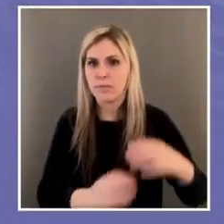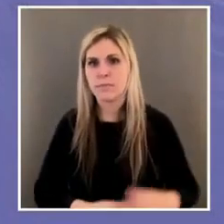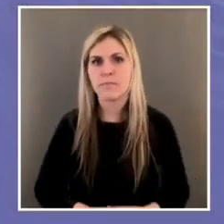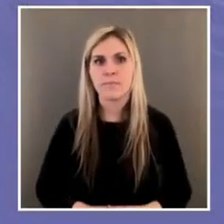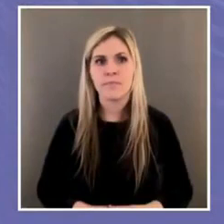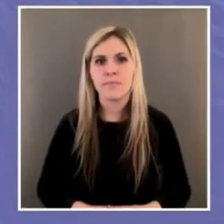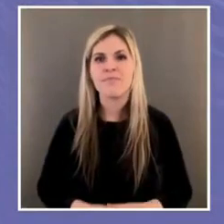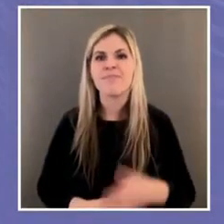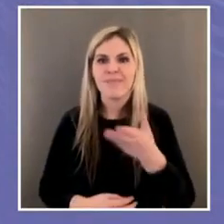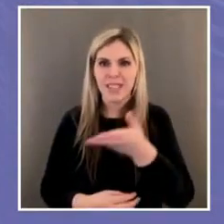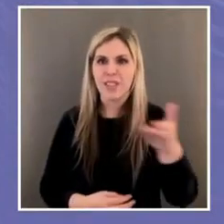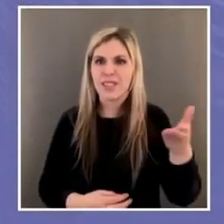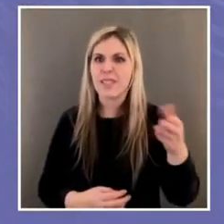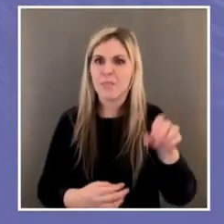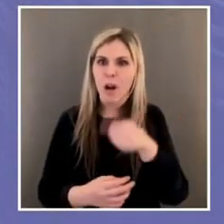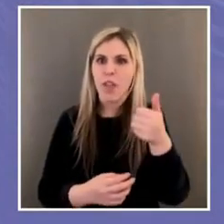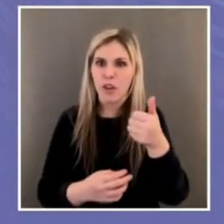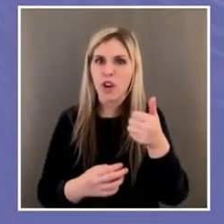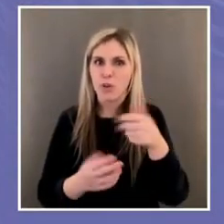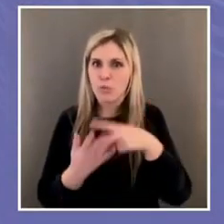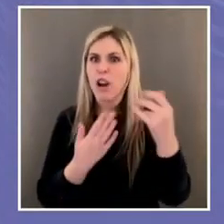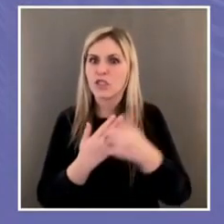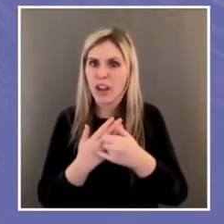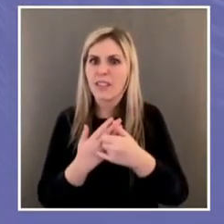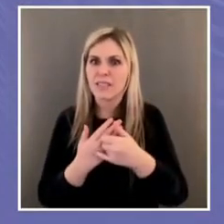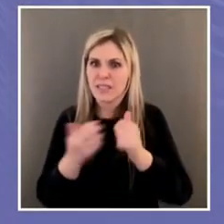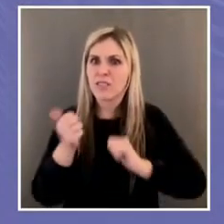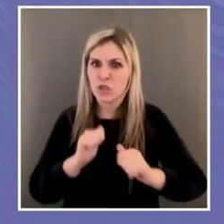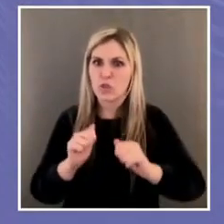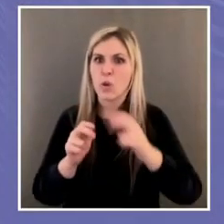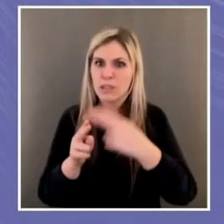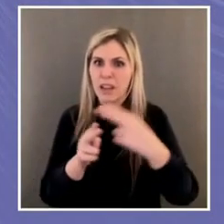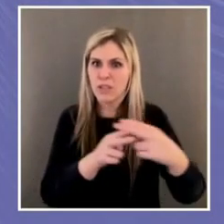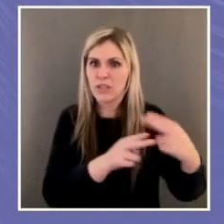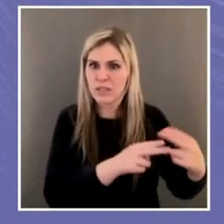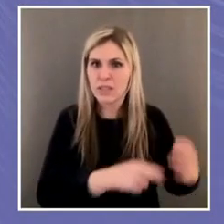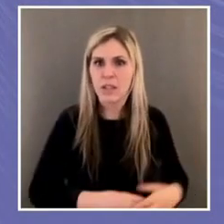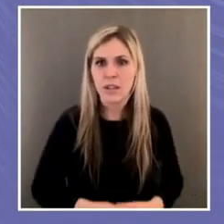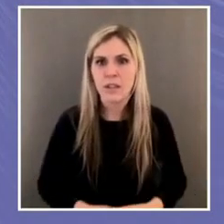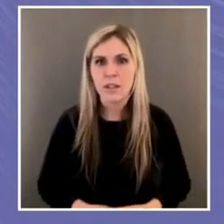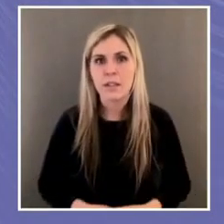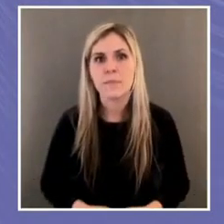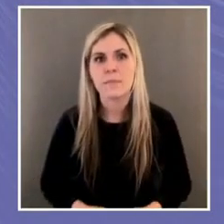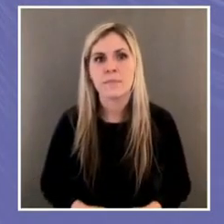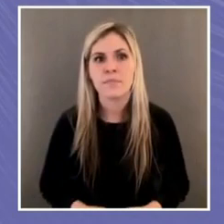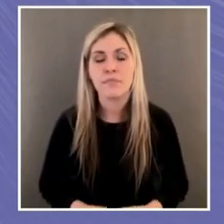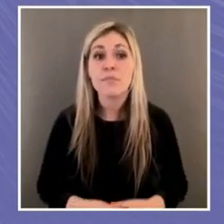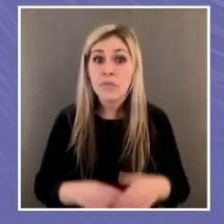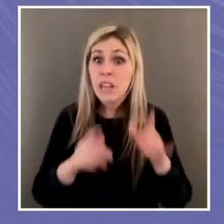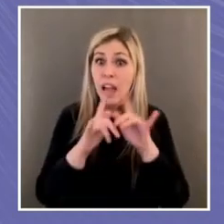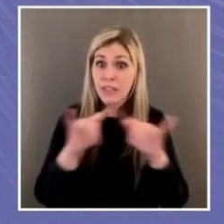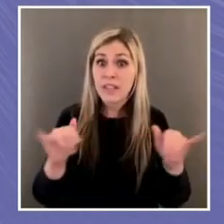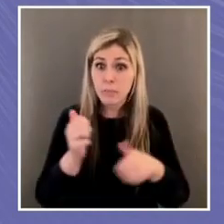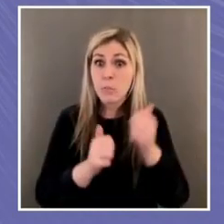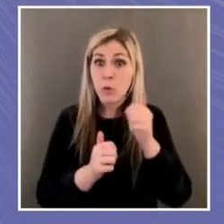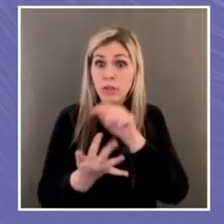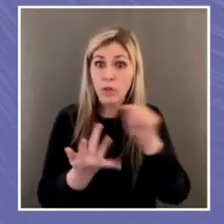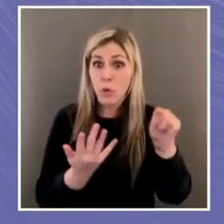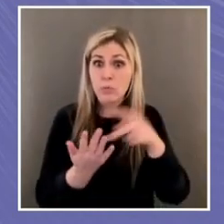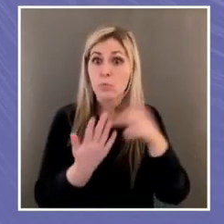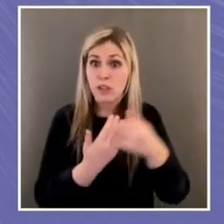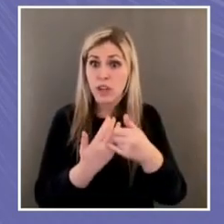These are some of the other projects that we did. In conjunction with most of these projects, we also had a